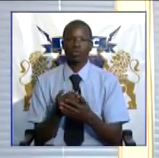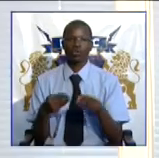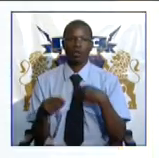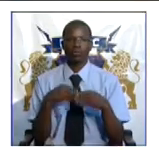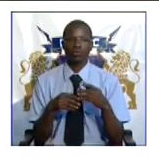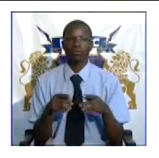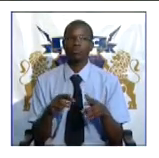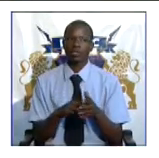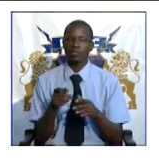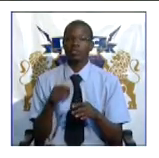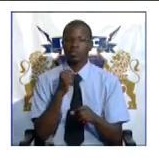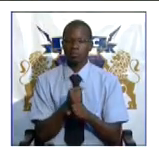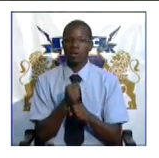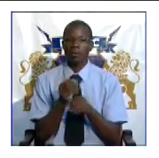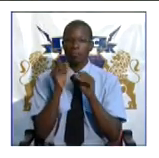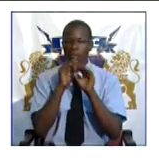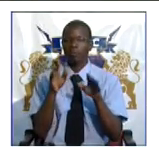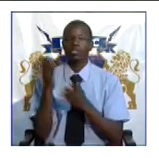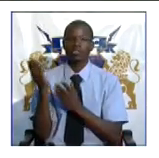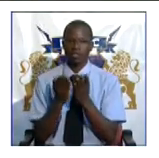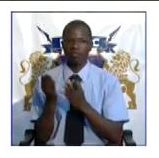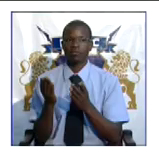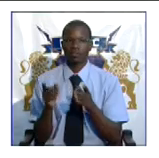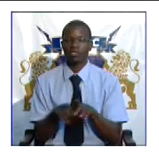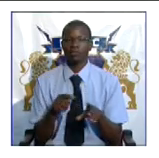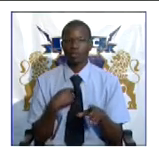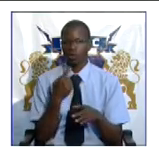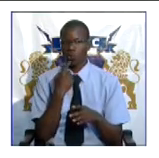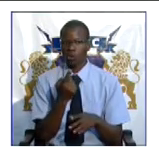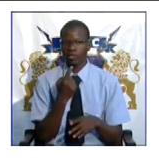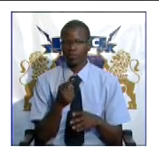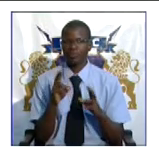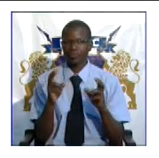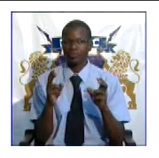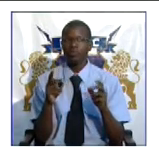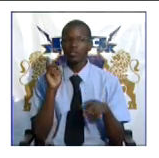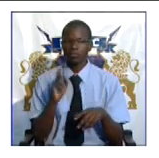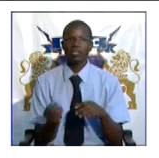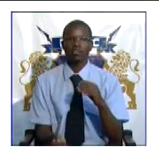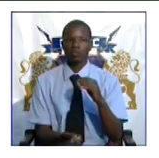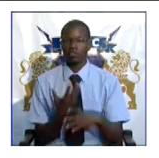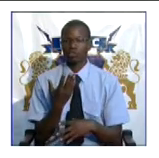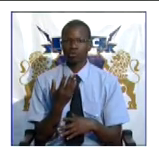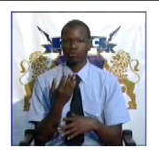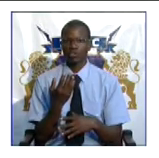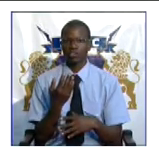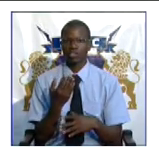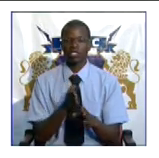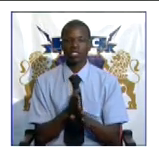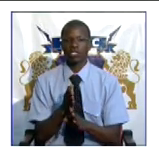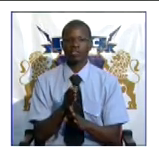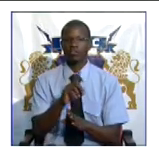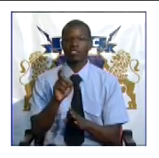requiring the public service, and I quote, to institute integrity testing programs in the respective ministries